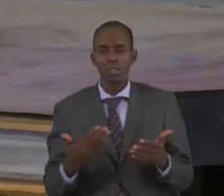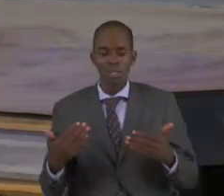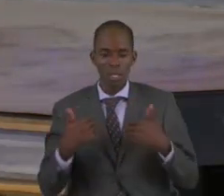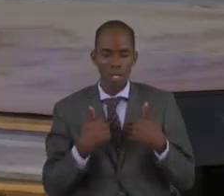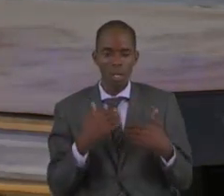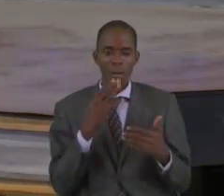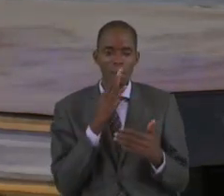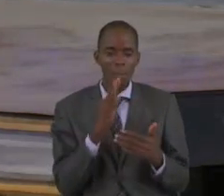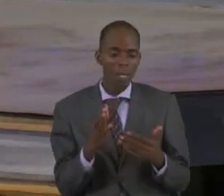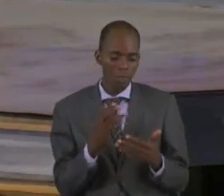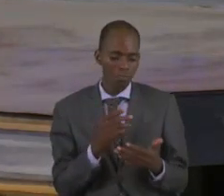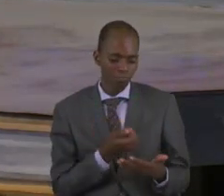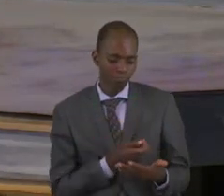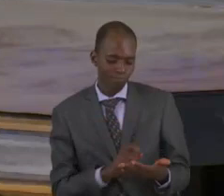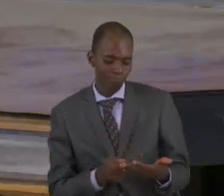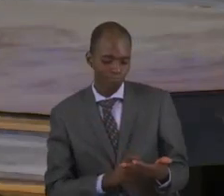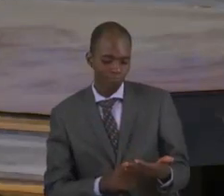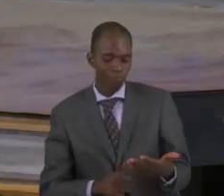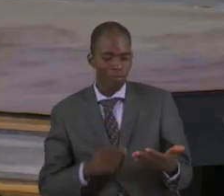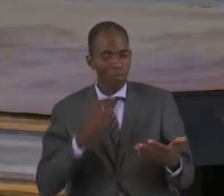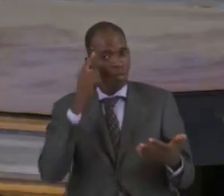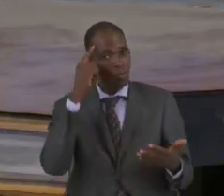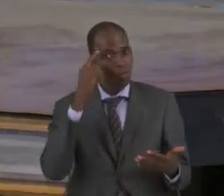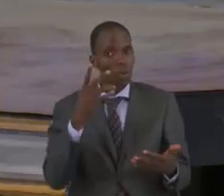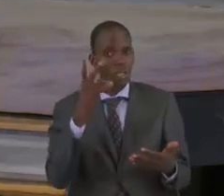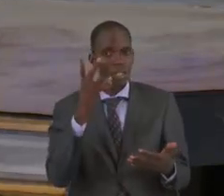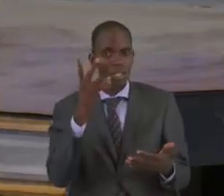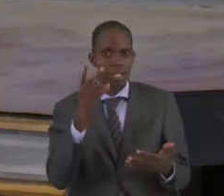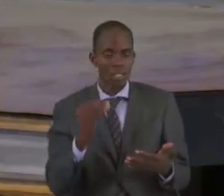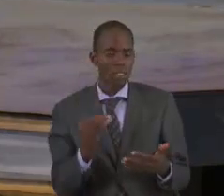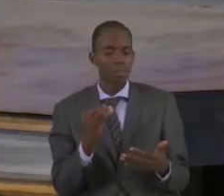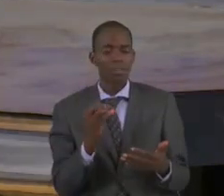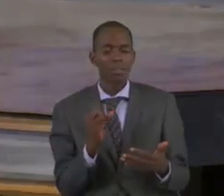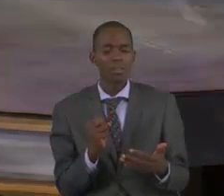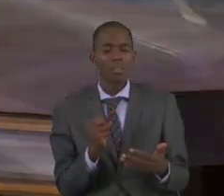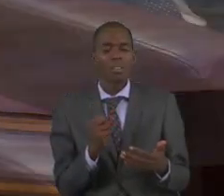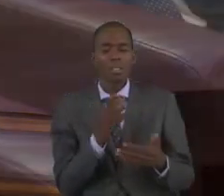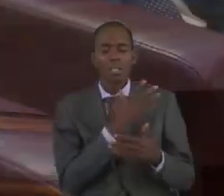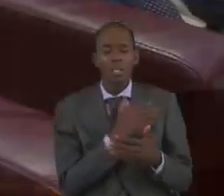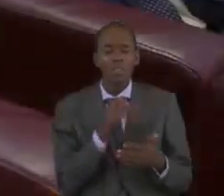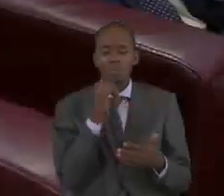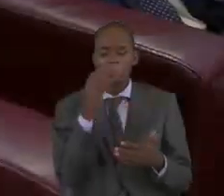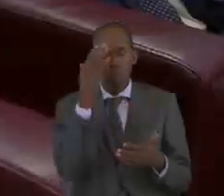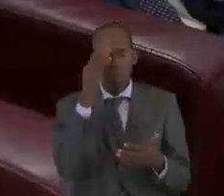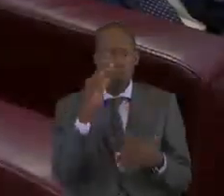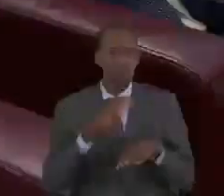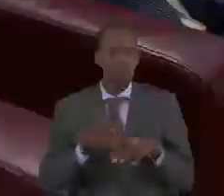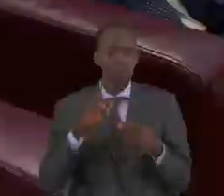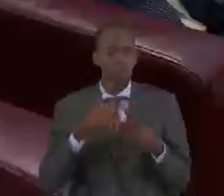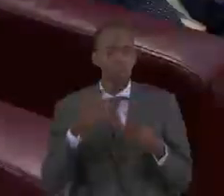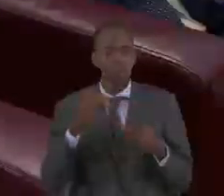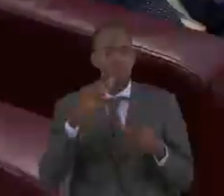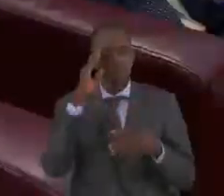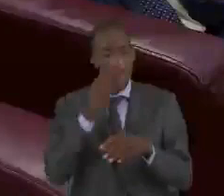reading for ages, not made known unto the sons of men, but